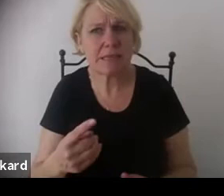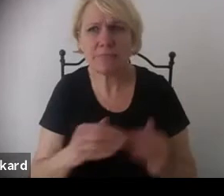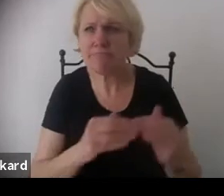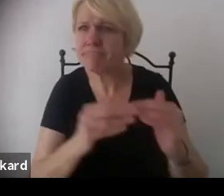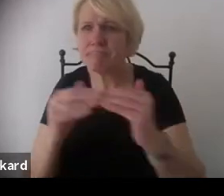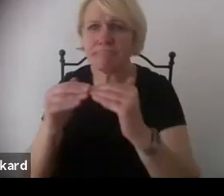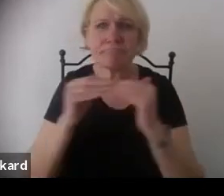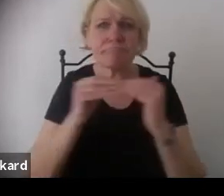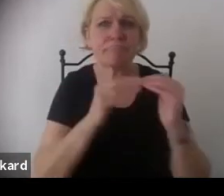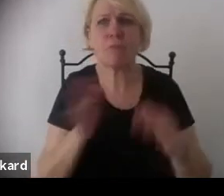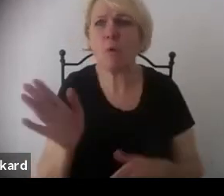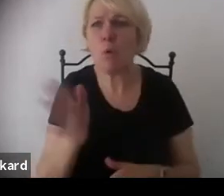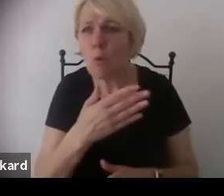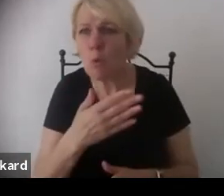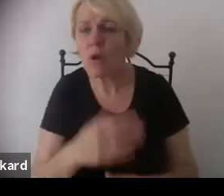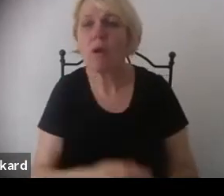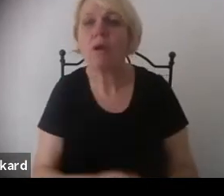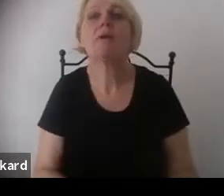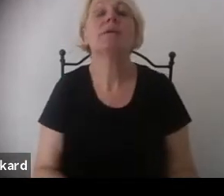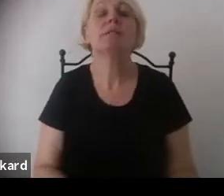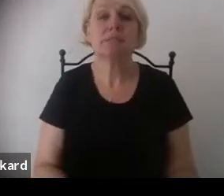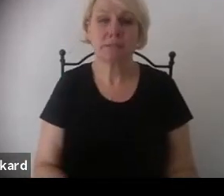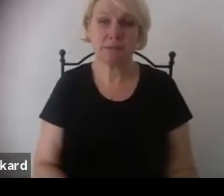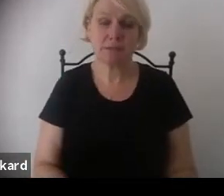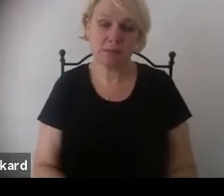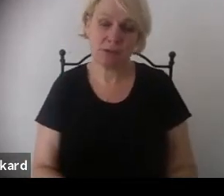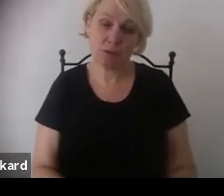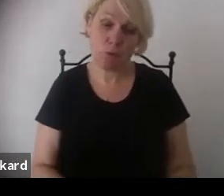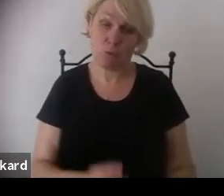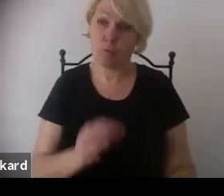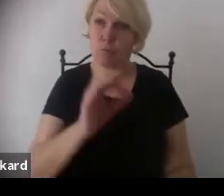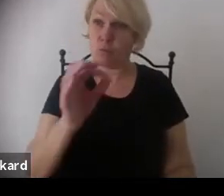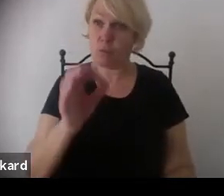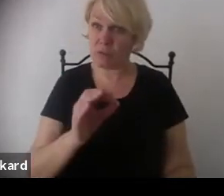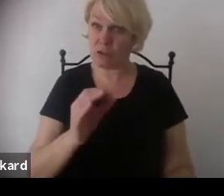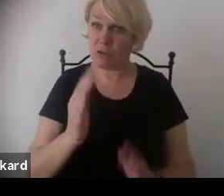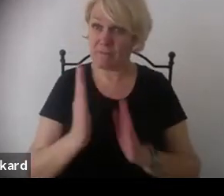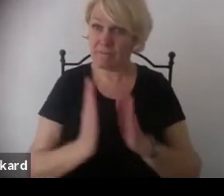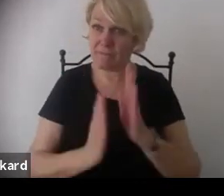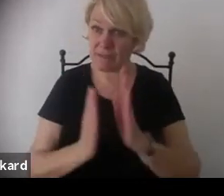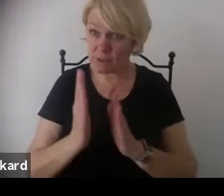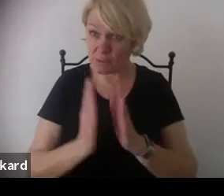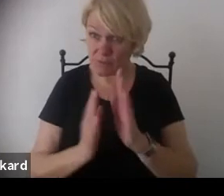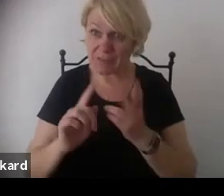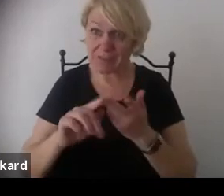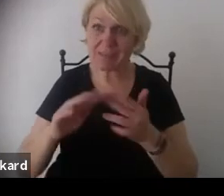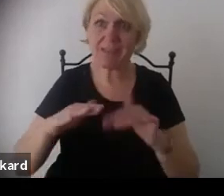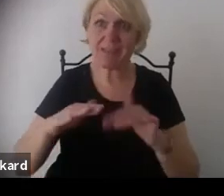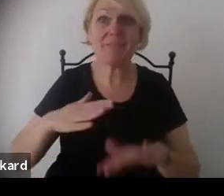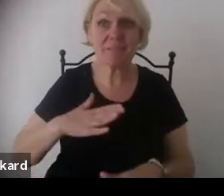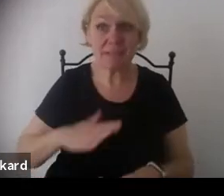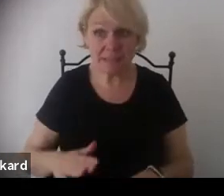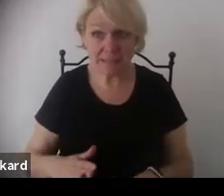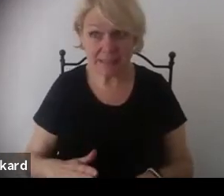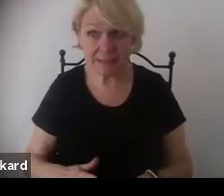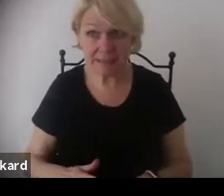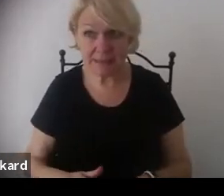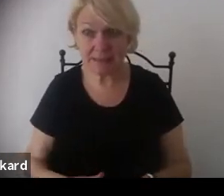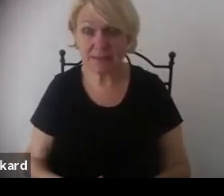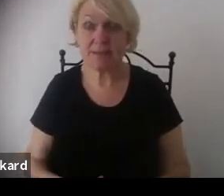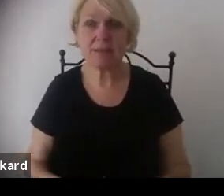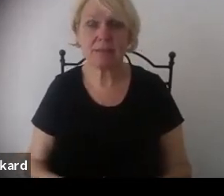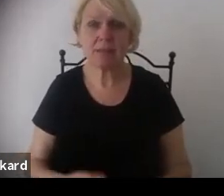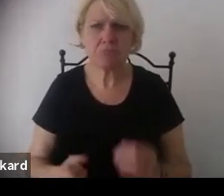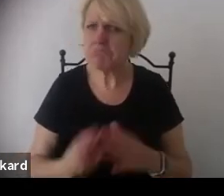is, what plans do you have to re-establish face-to-face sessions for those who need it? Because actually not everybody has IT access, or